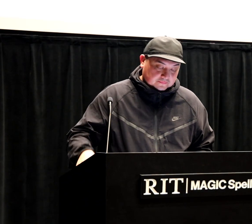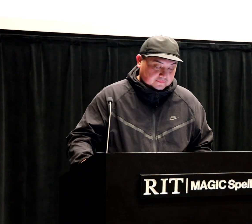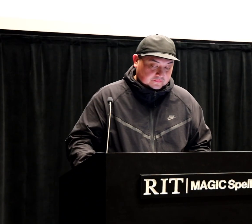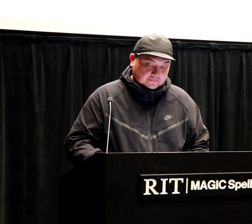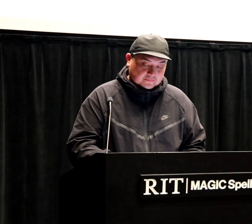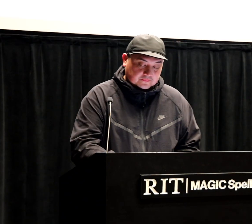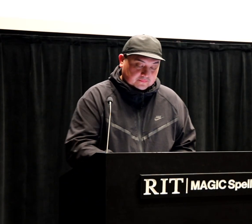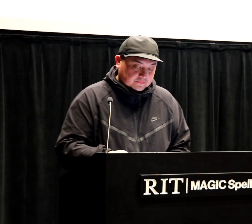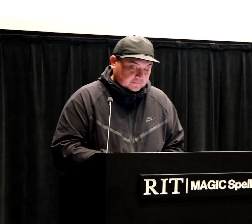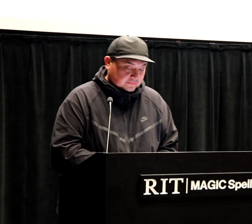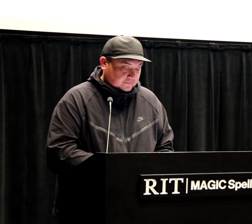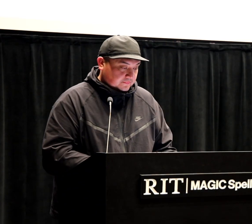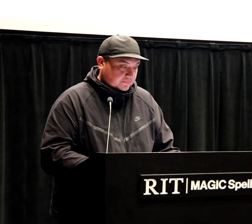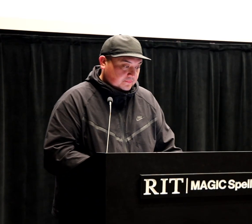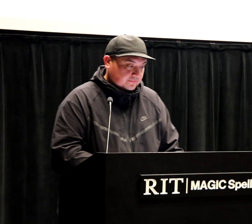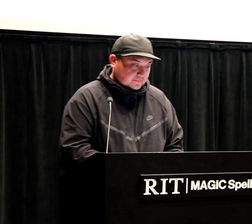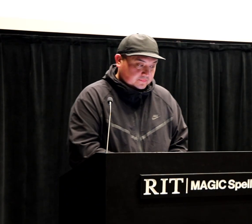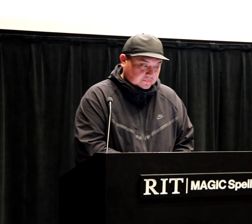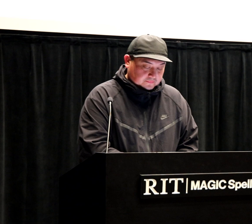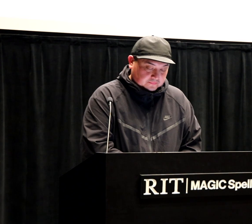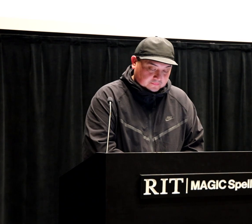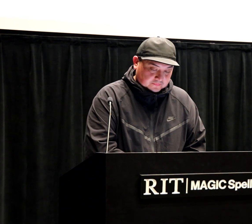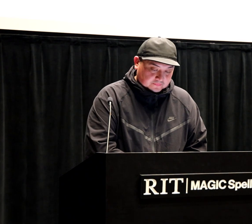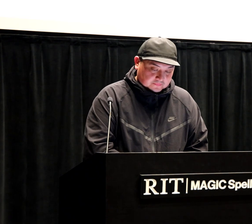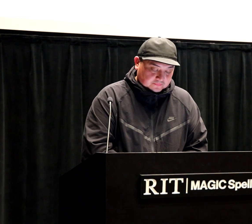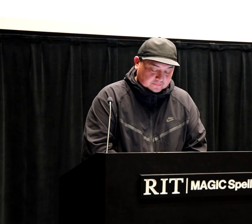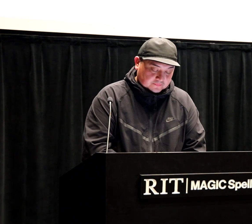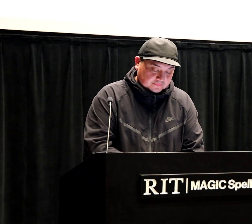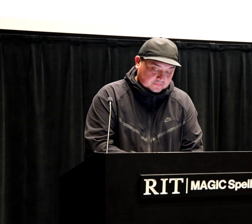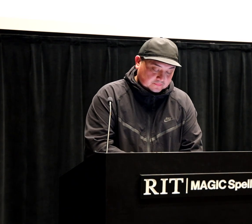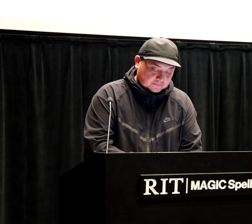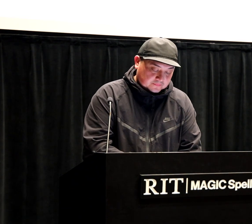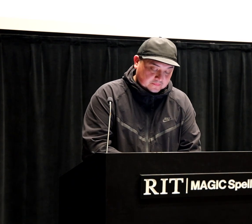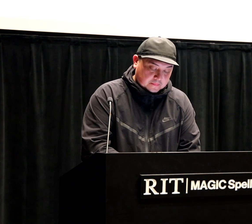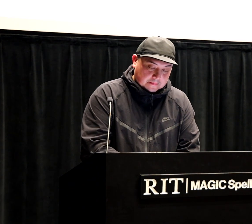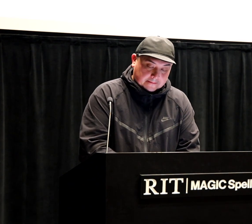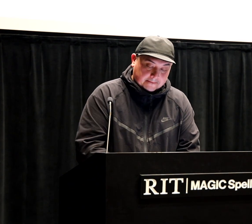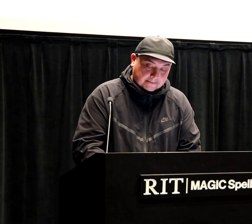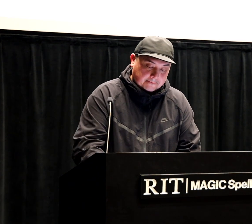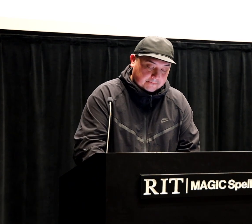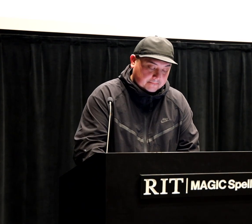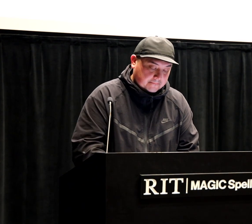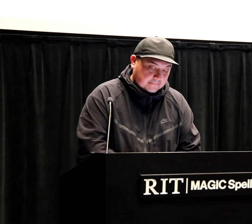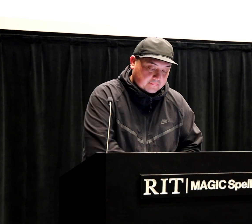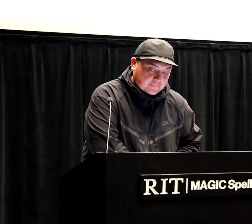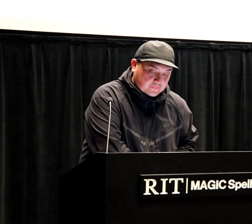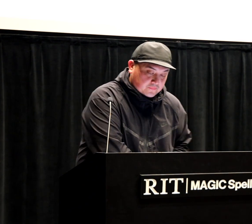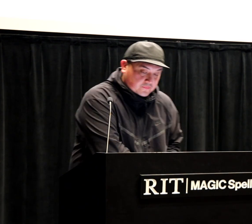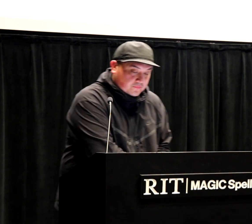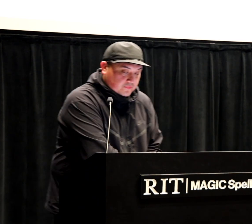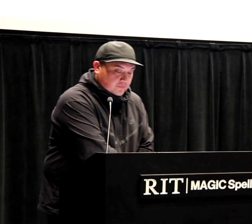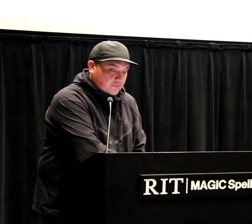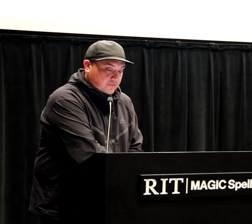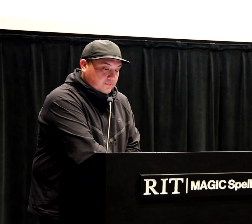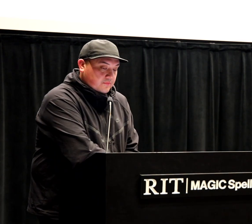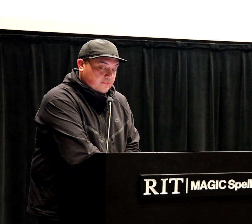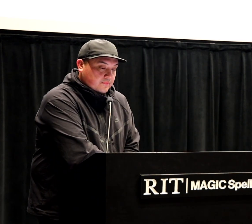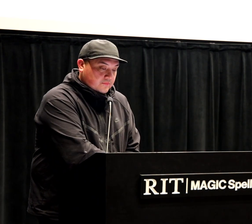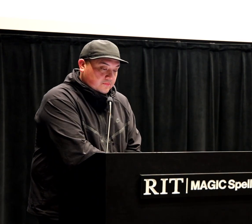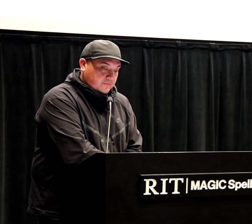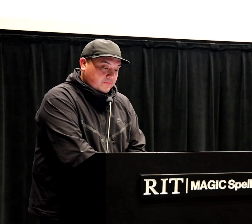Thank you all for coming tonight. Look out for our next Design Conversations lecture in a couple weeks with